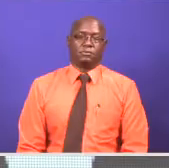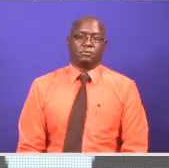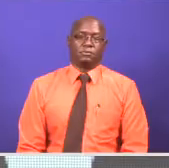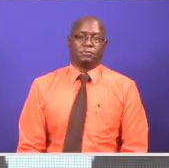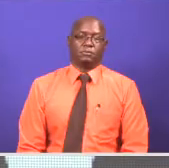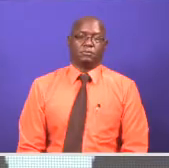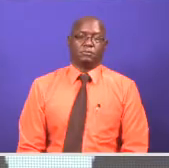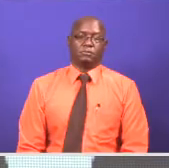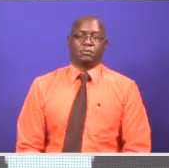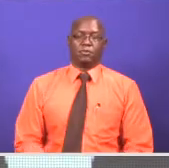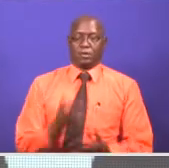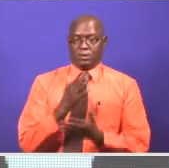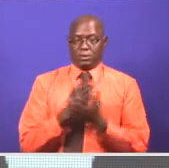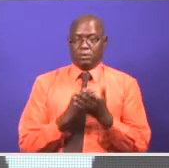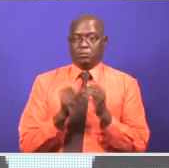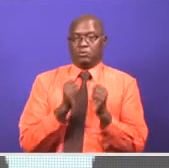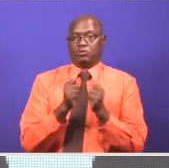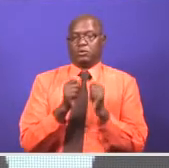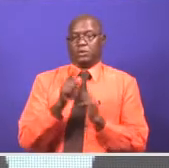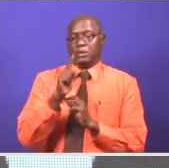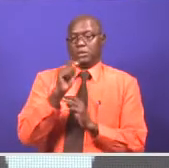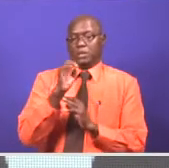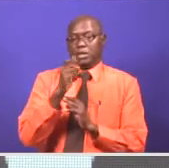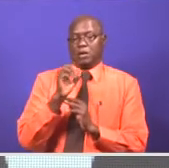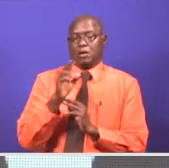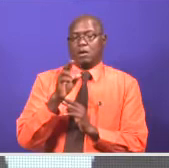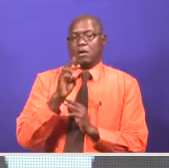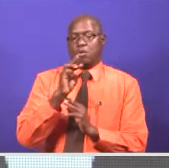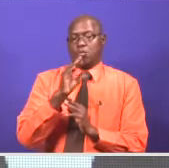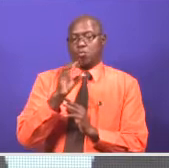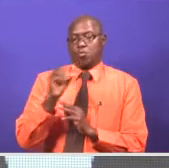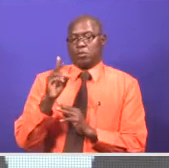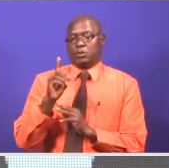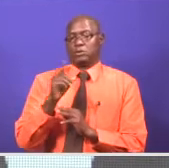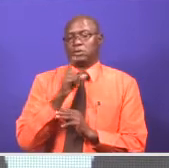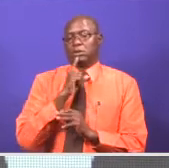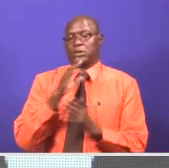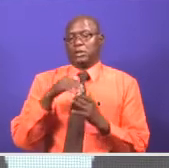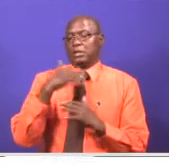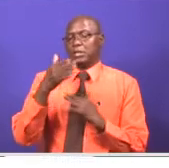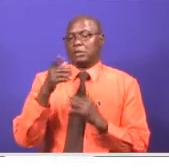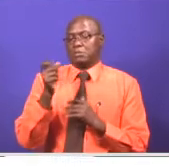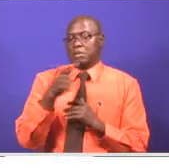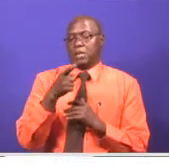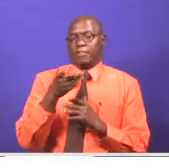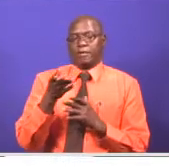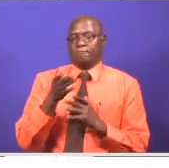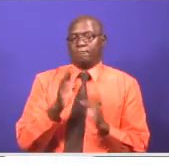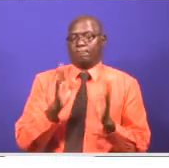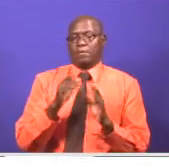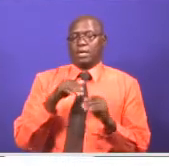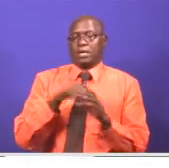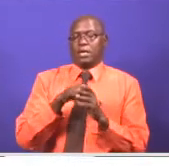And now for some sports news. Tiger Woods has announced that he will not be playing in the next month's Hero World Challenge in the Bahamas due